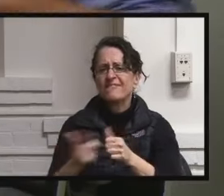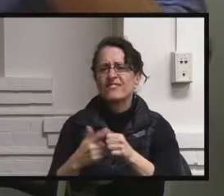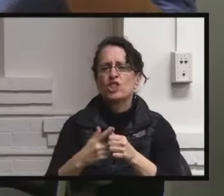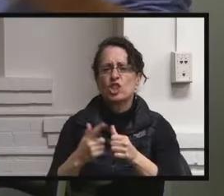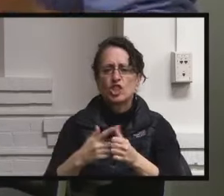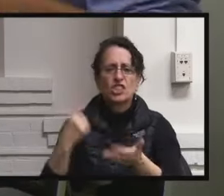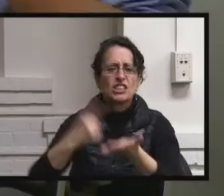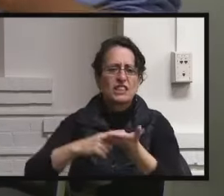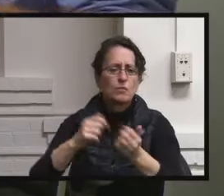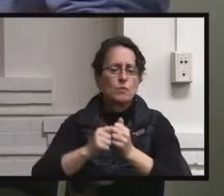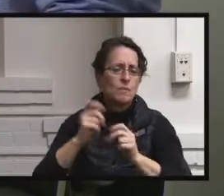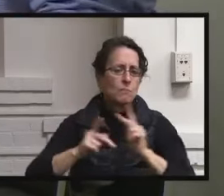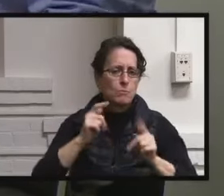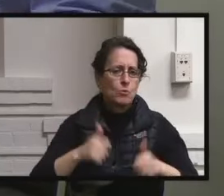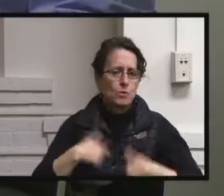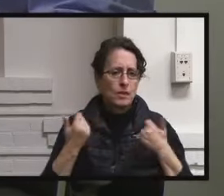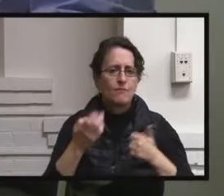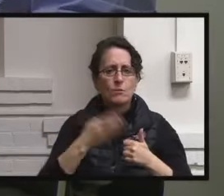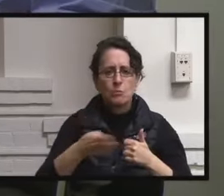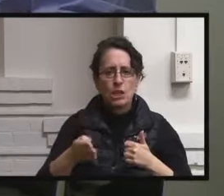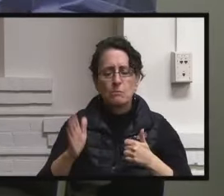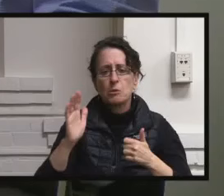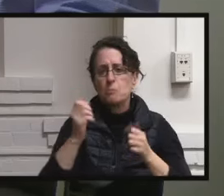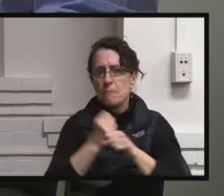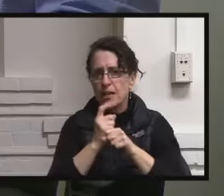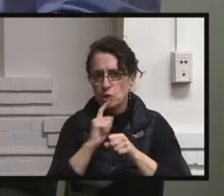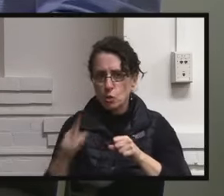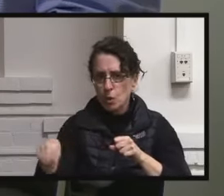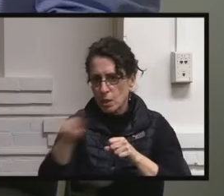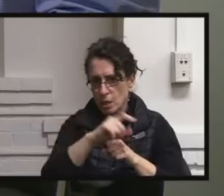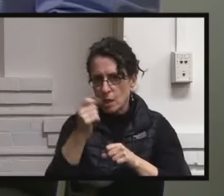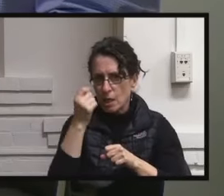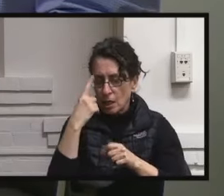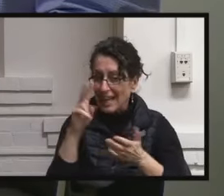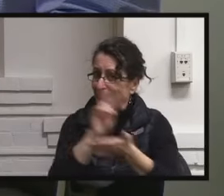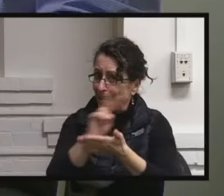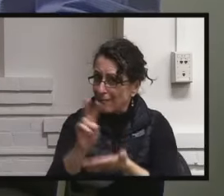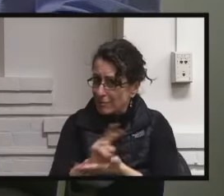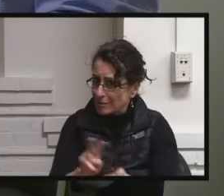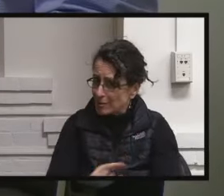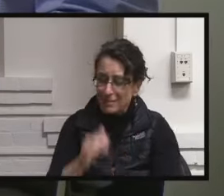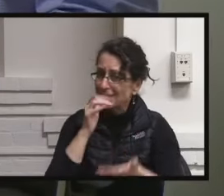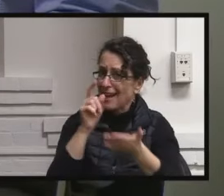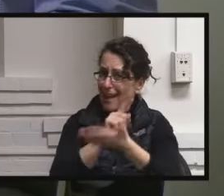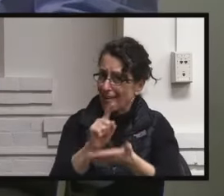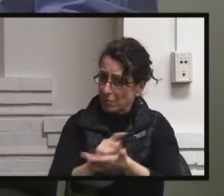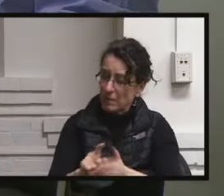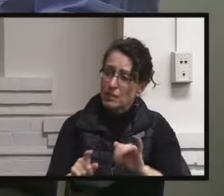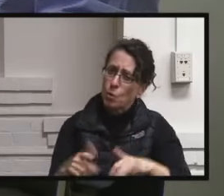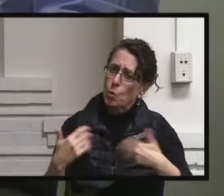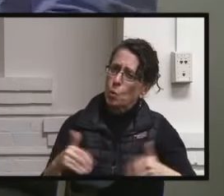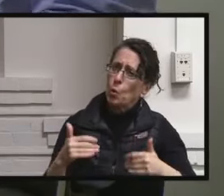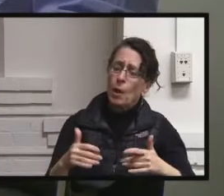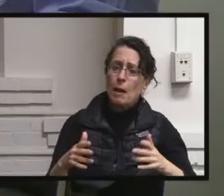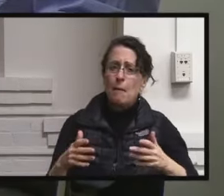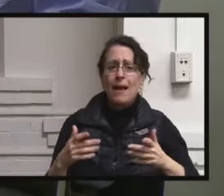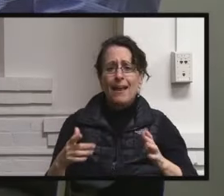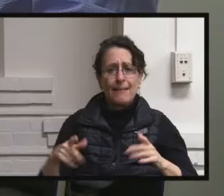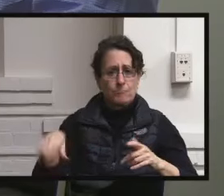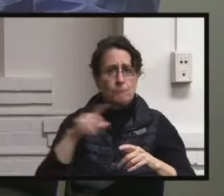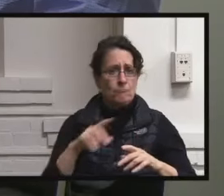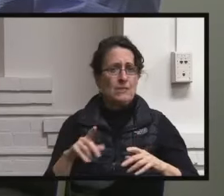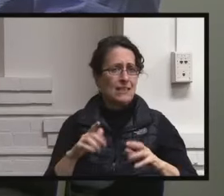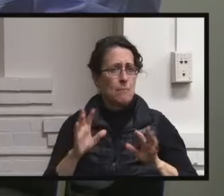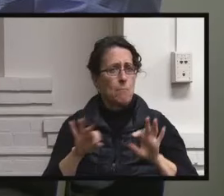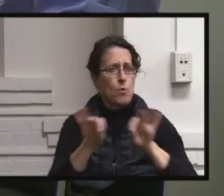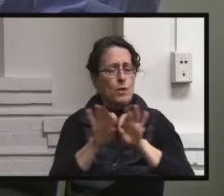in order to, you know, get used to the idea and make sure everybody understands and is accepting of it. But, you know, ultimately we would